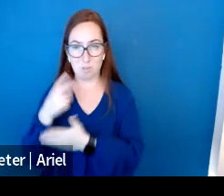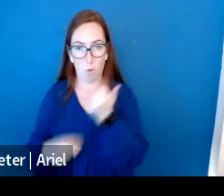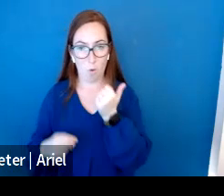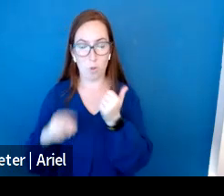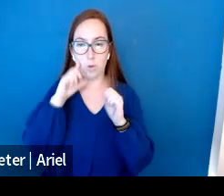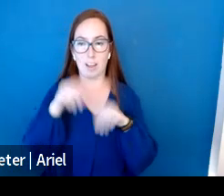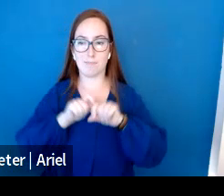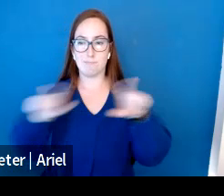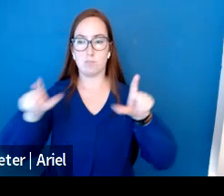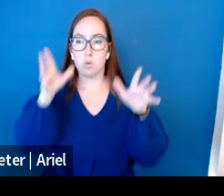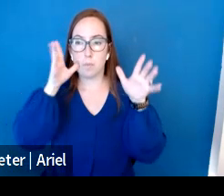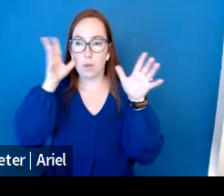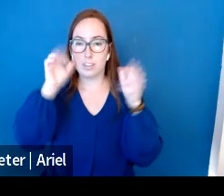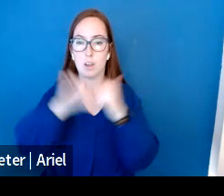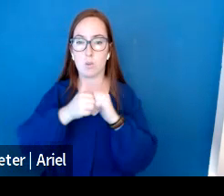BESS form.